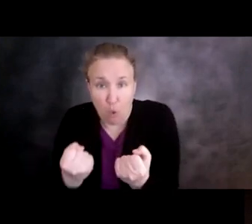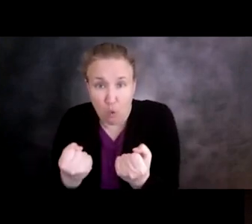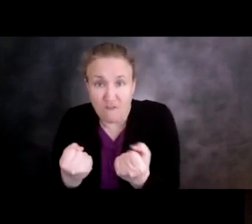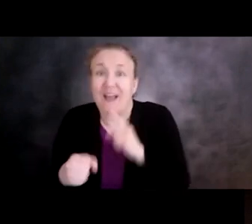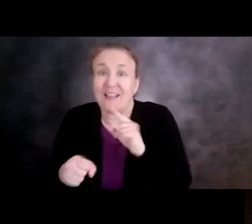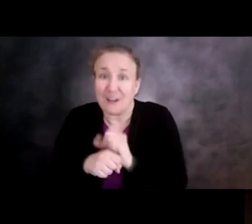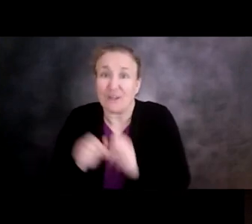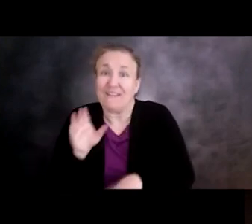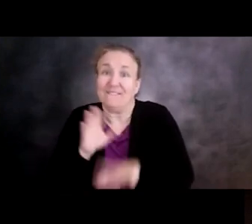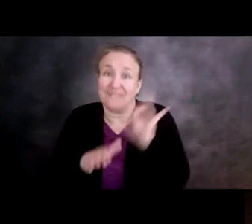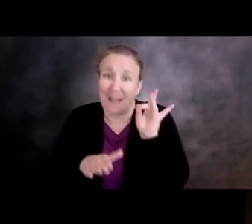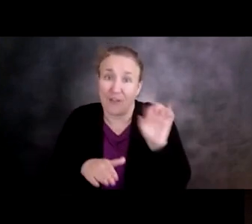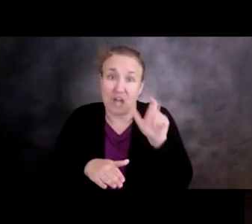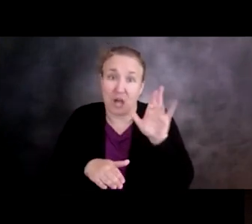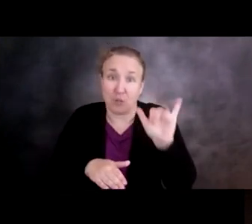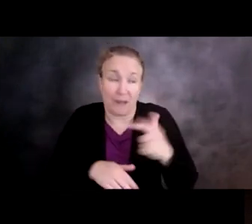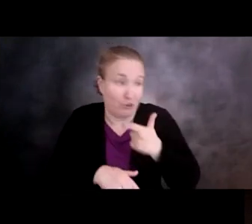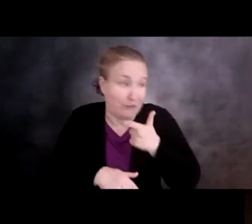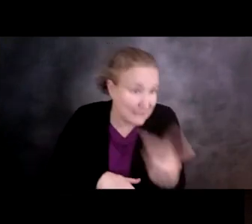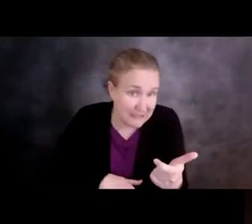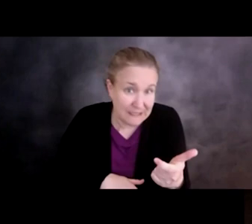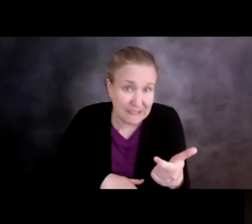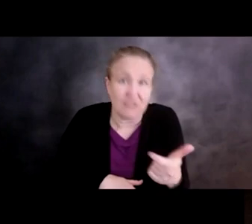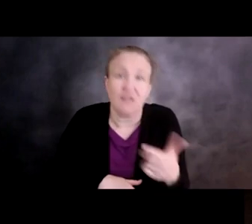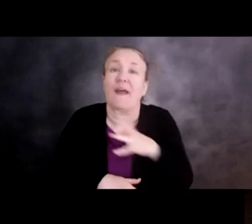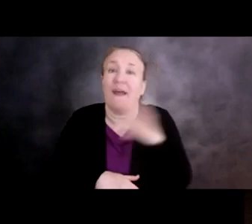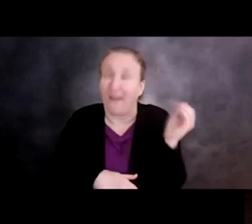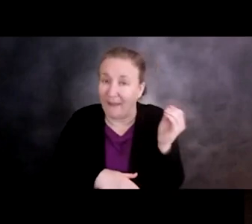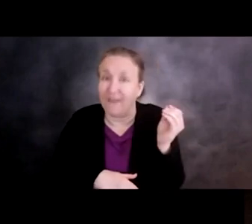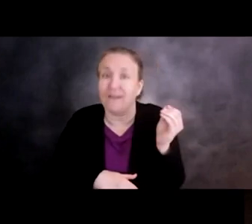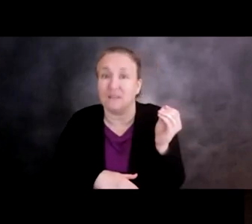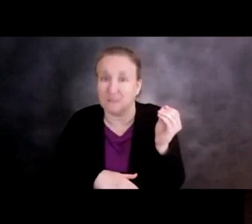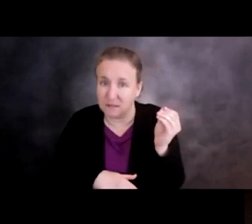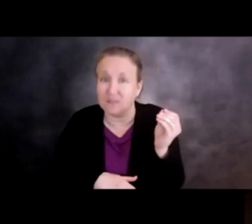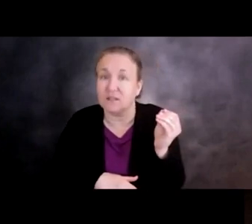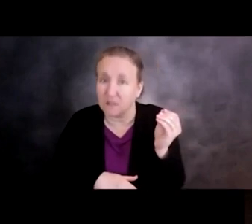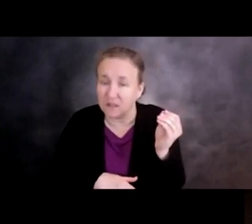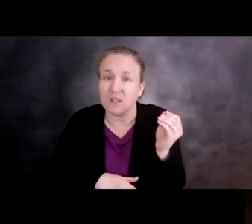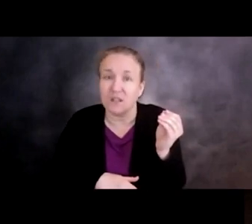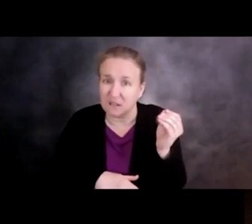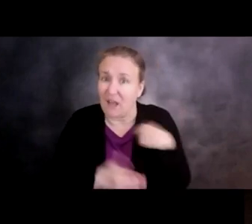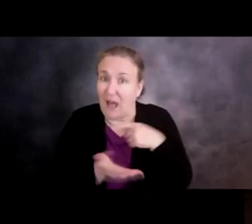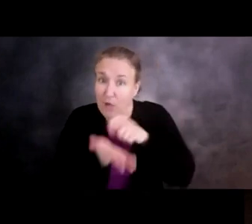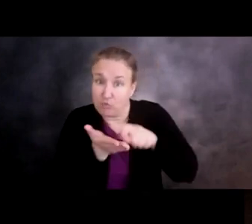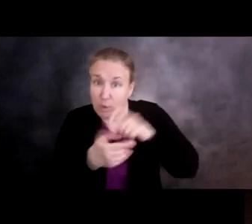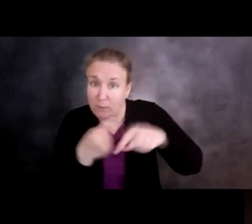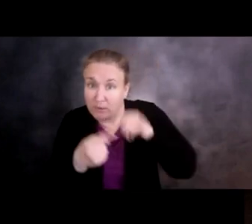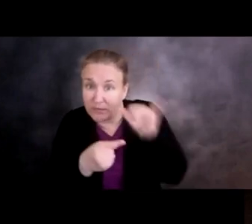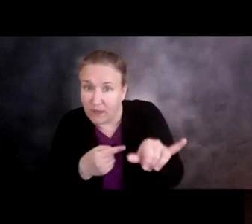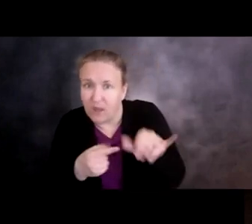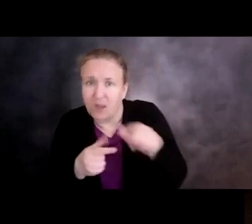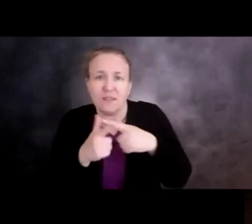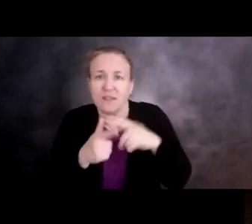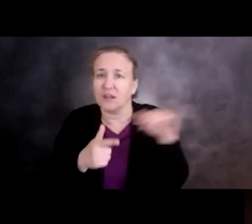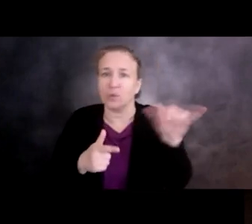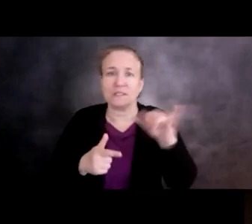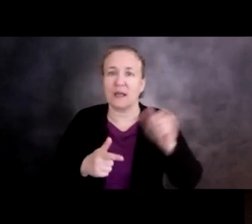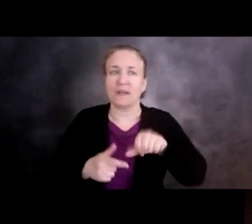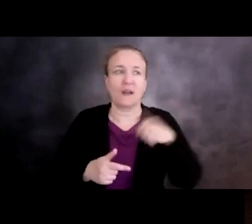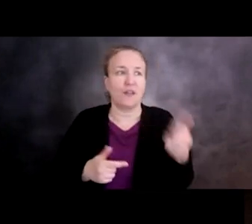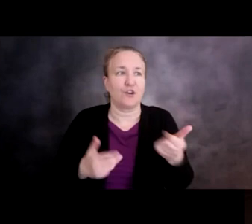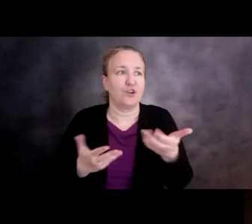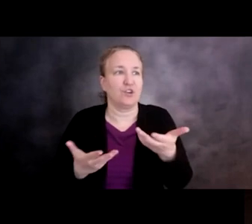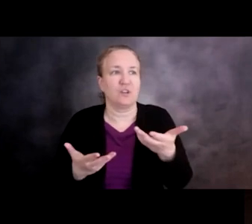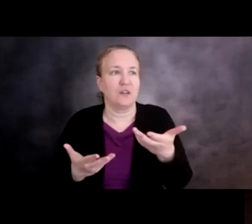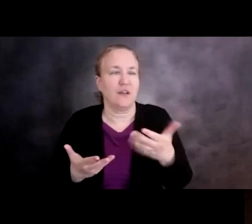the documentary and I watched it and I, you know, wrote about it, and then it was like another,